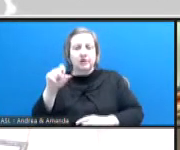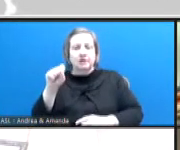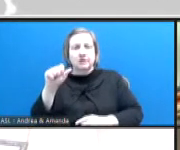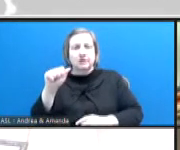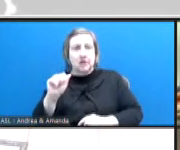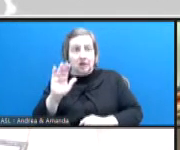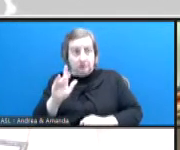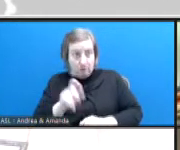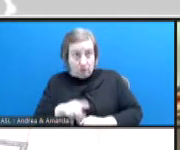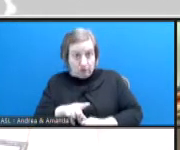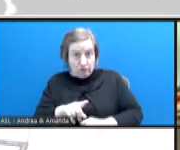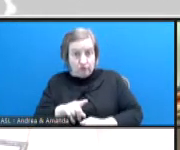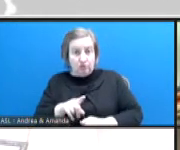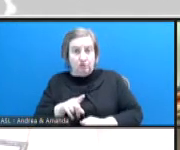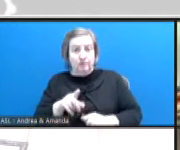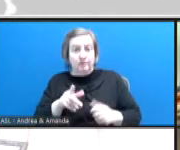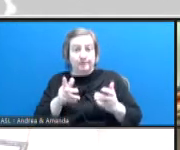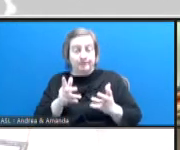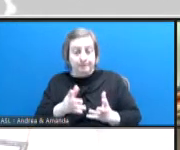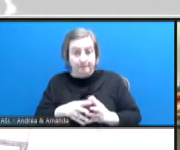question is